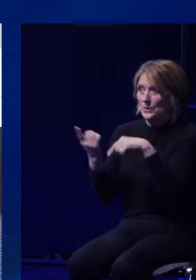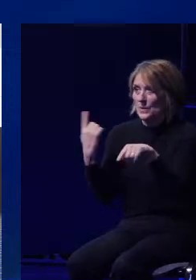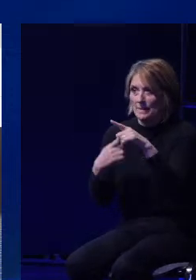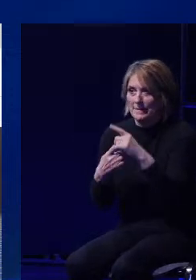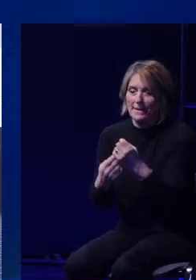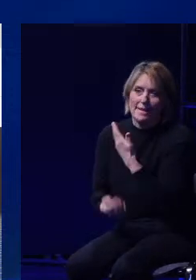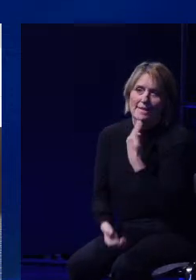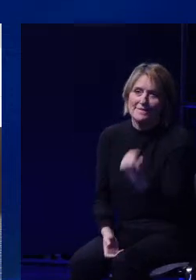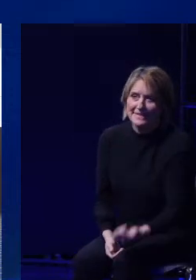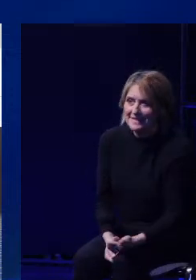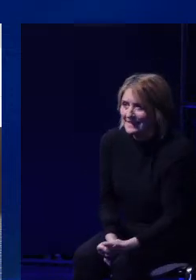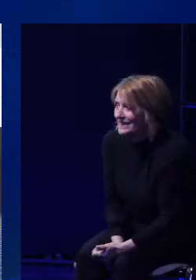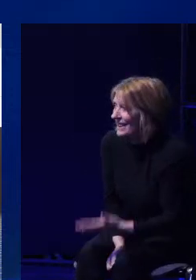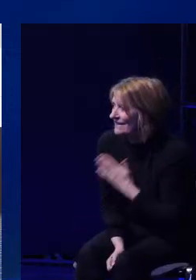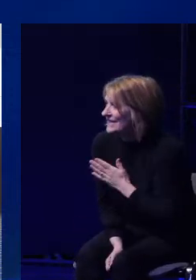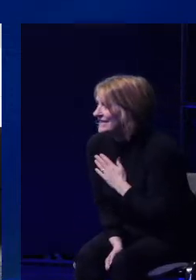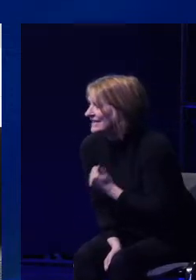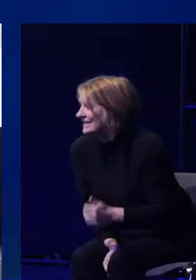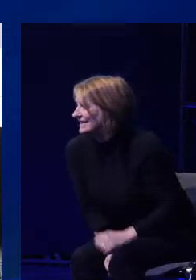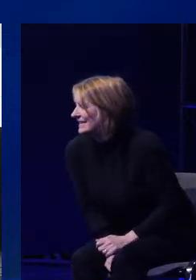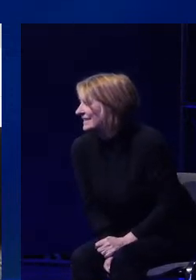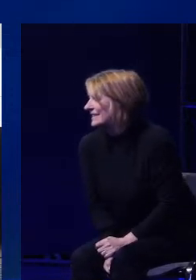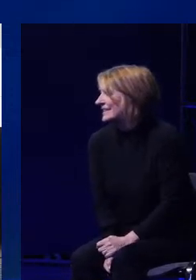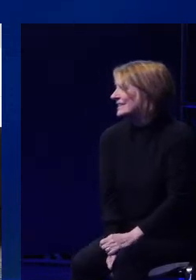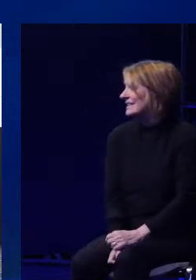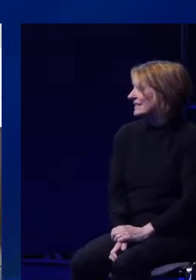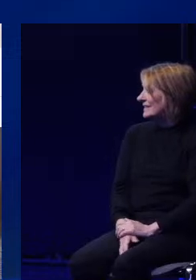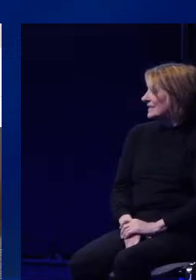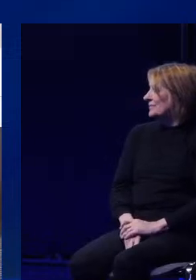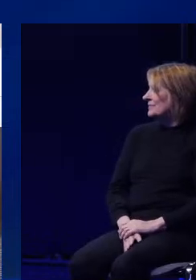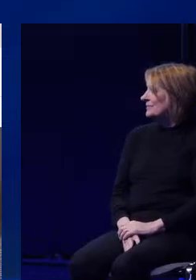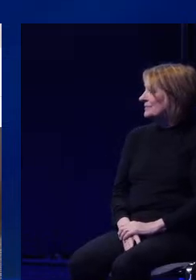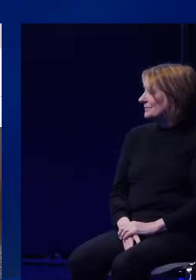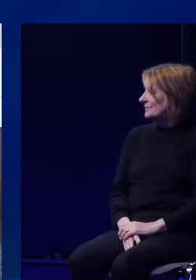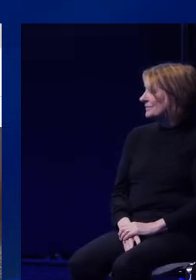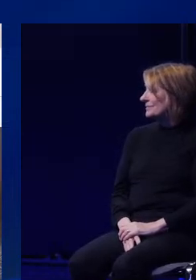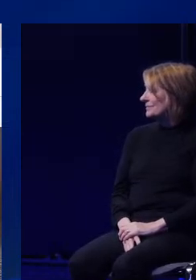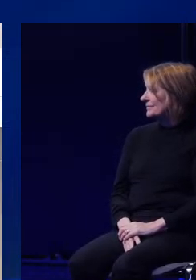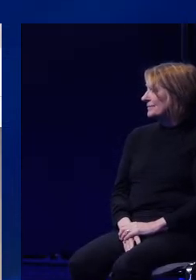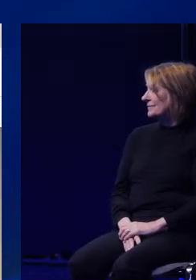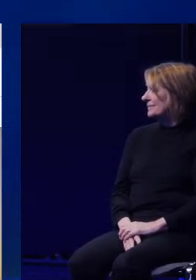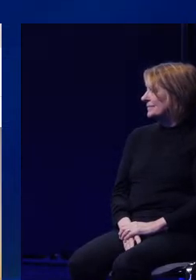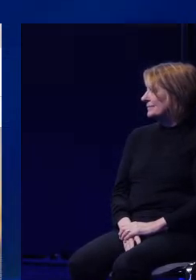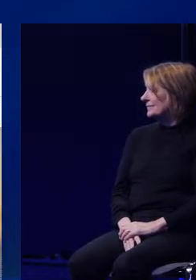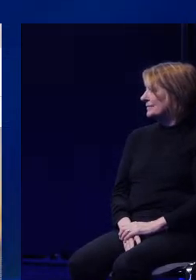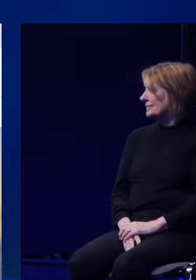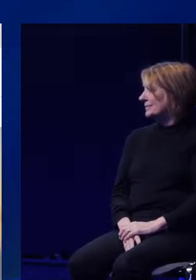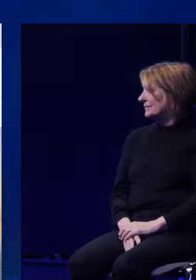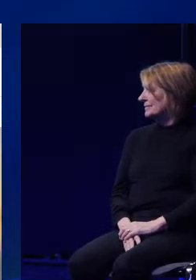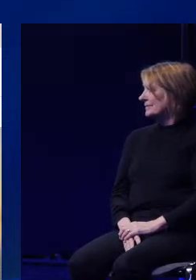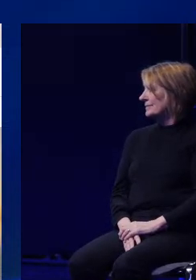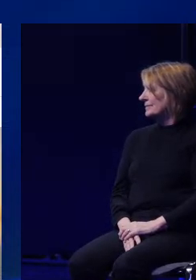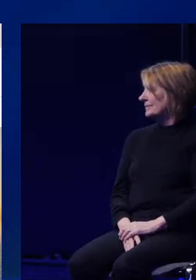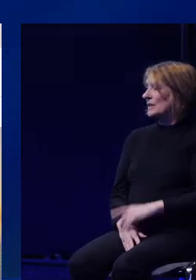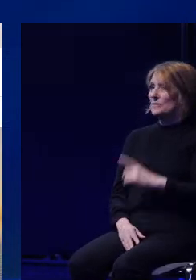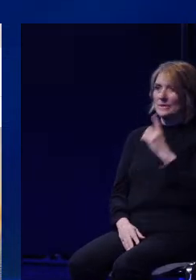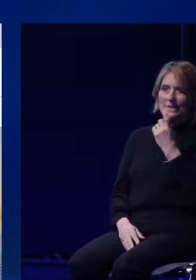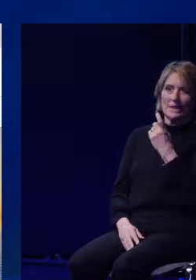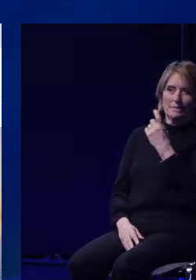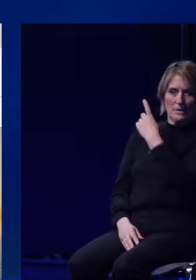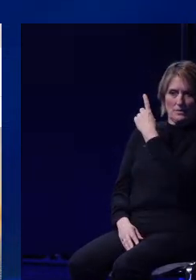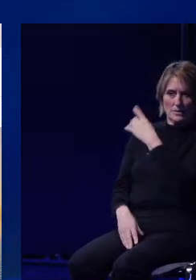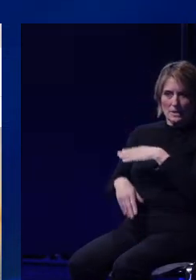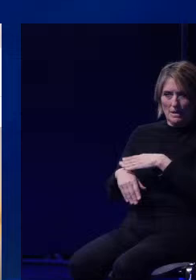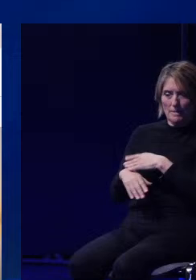All right. So now I think, just in the interest of time, I'm just going to show you